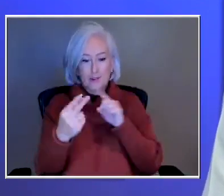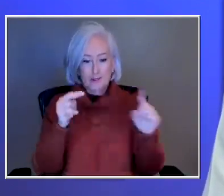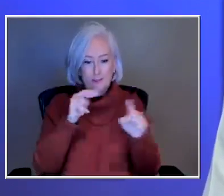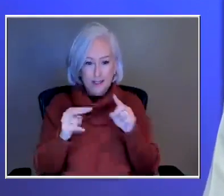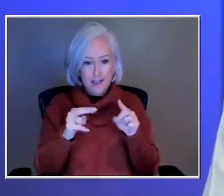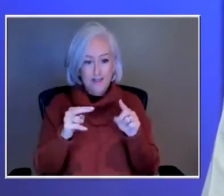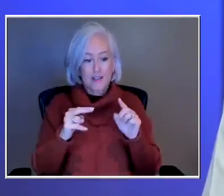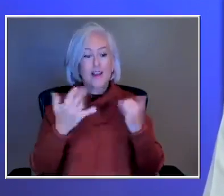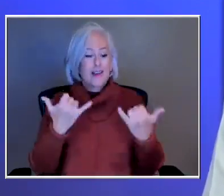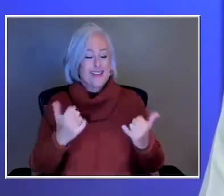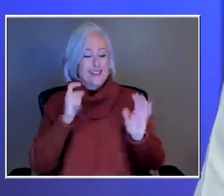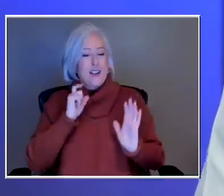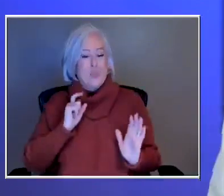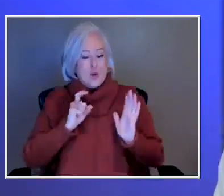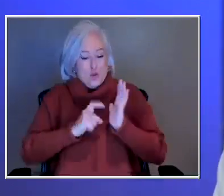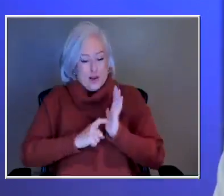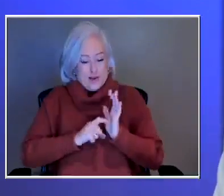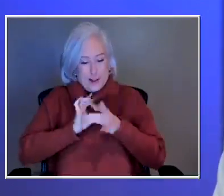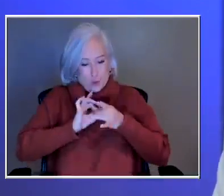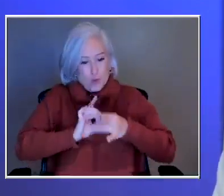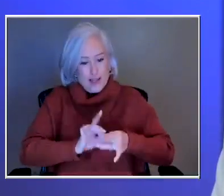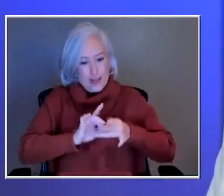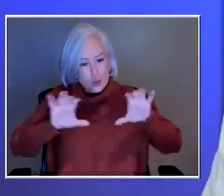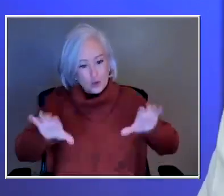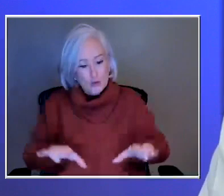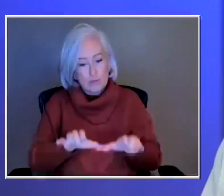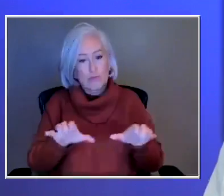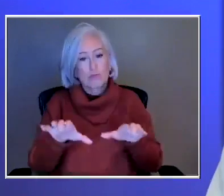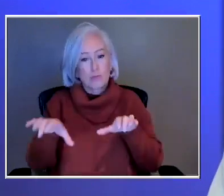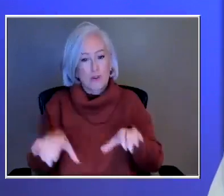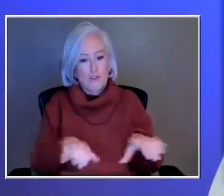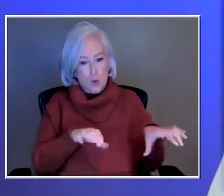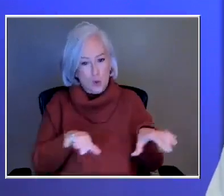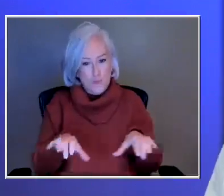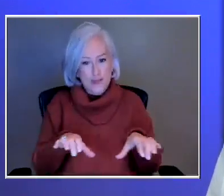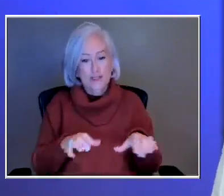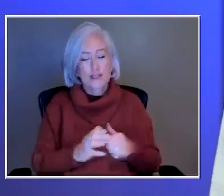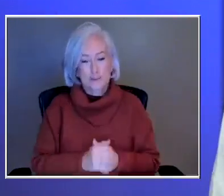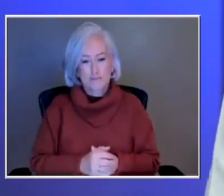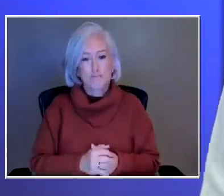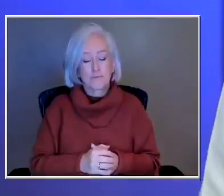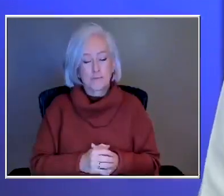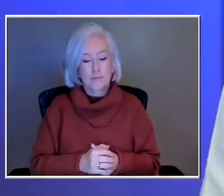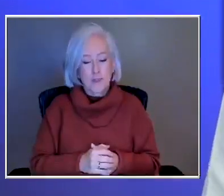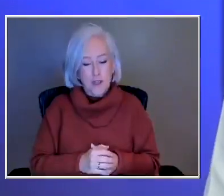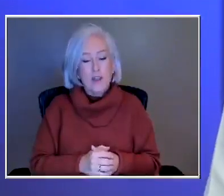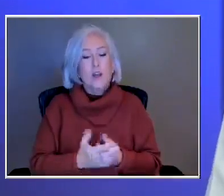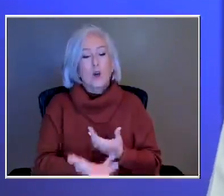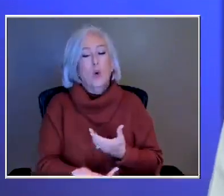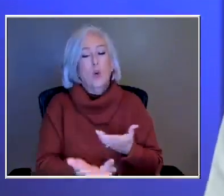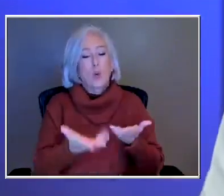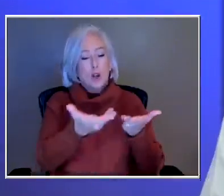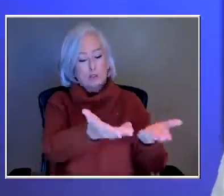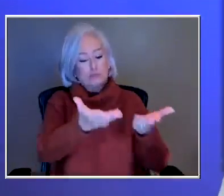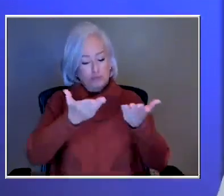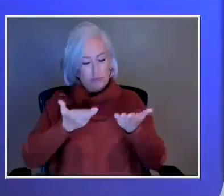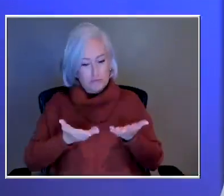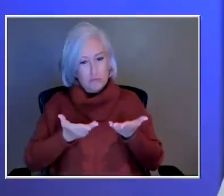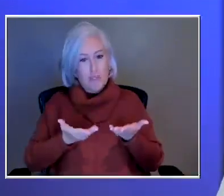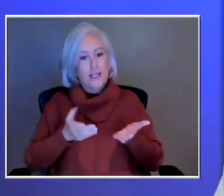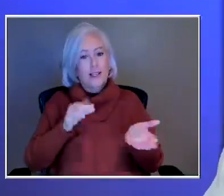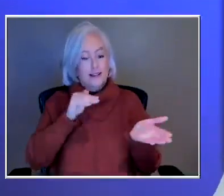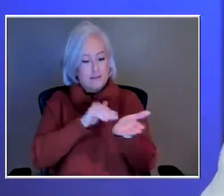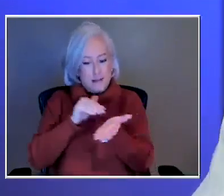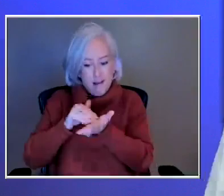athletic performance. And I think we're really putting a focus on that. We're bringing in the appropriate providers to understand how important that is and provide